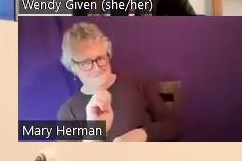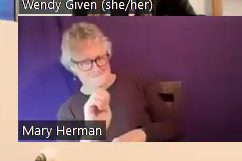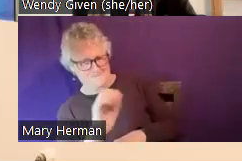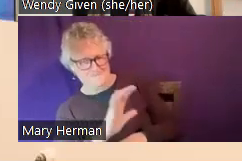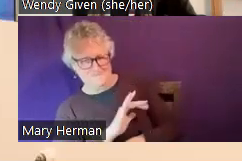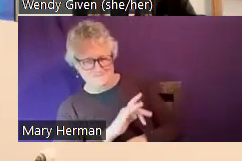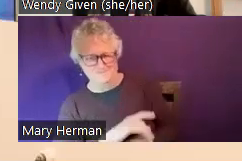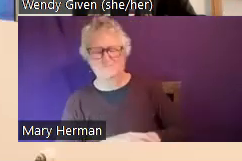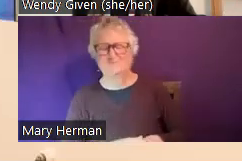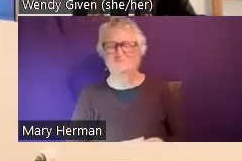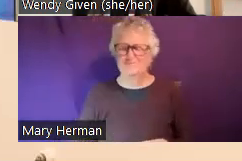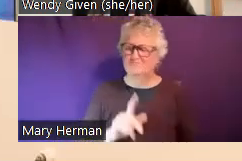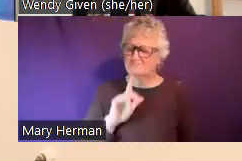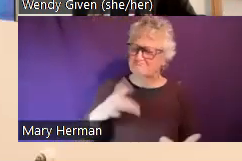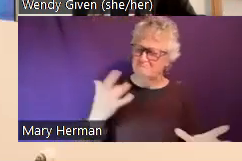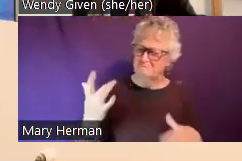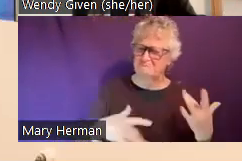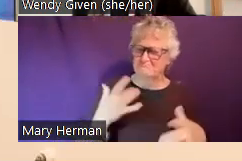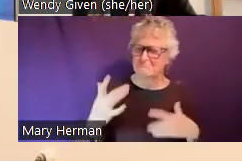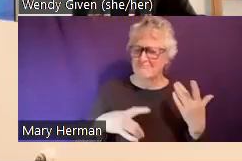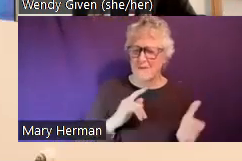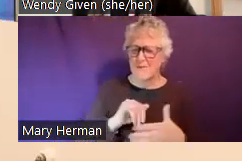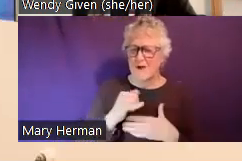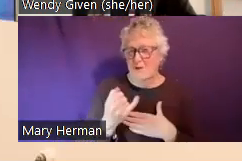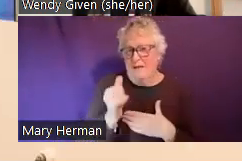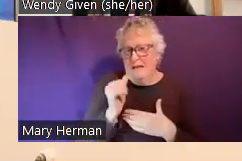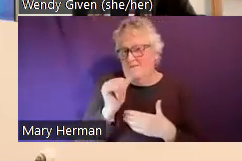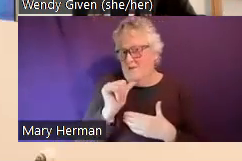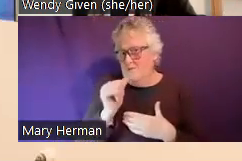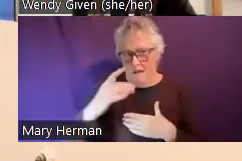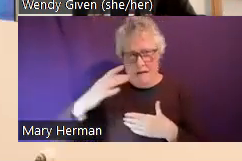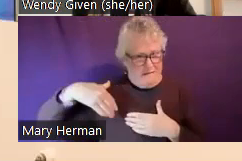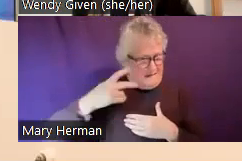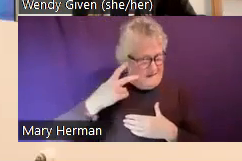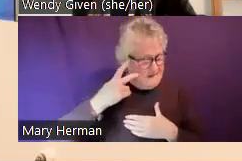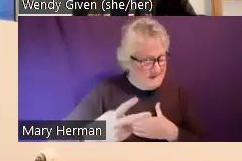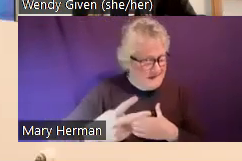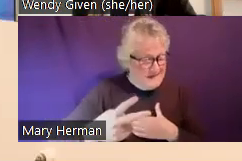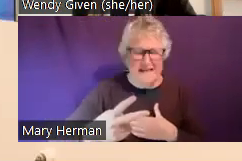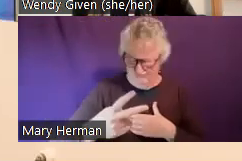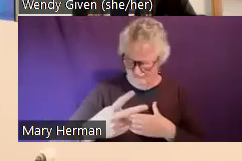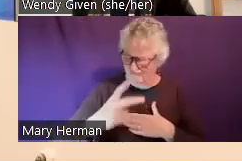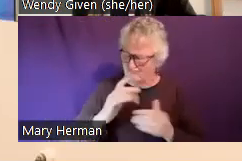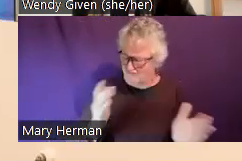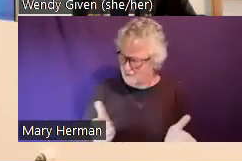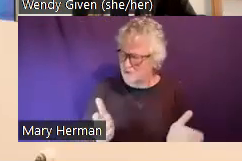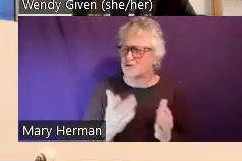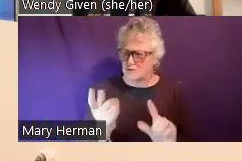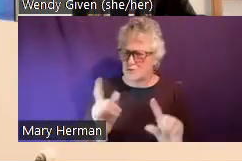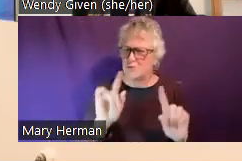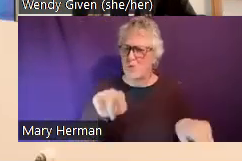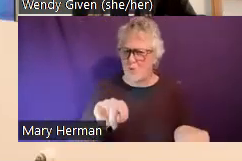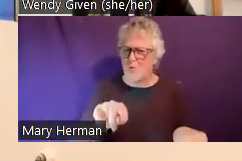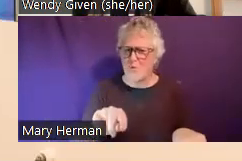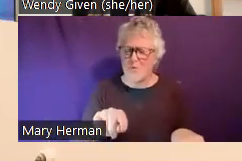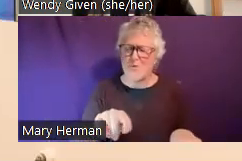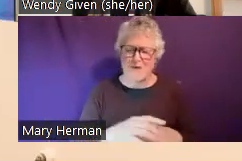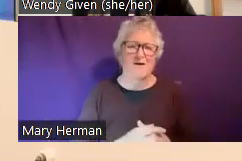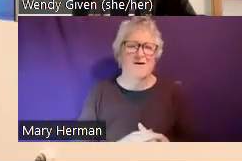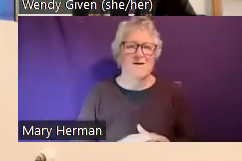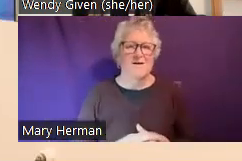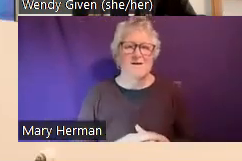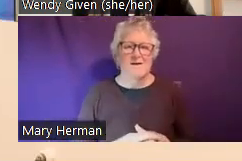It's a really exciting project, and if you haven't had a chance to see it, I would definitely check it out if you're coming through. And so this had a budget